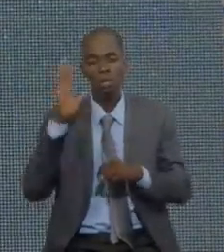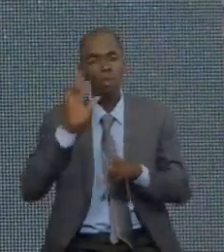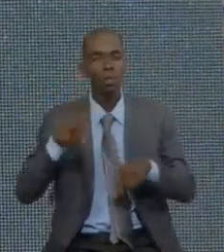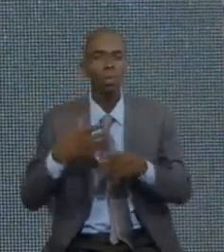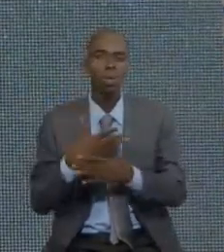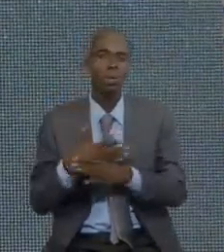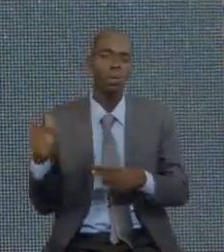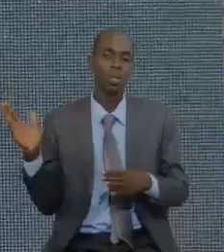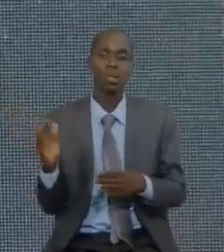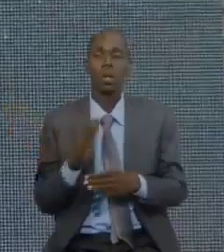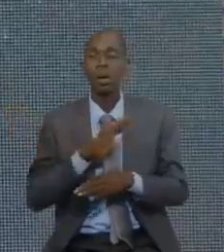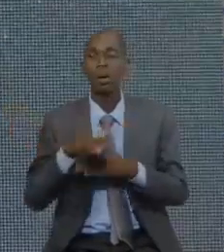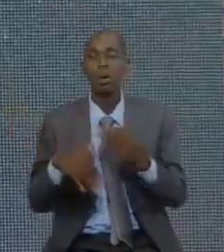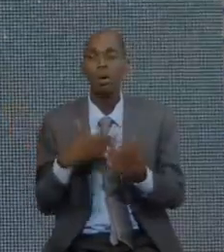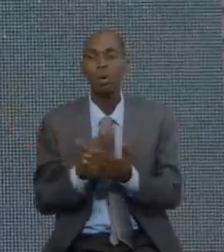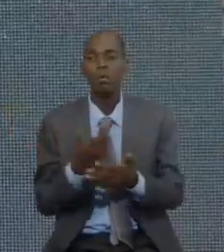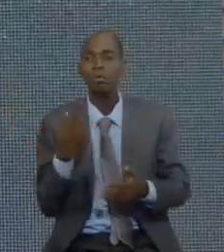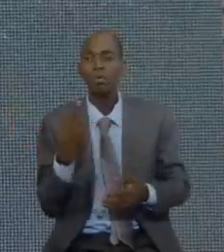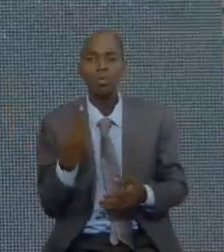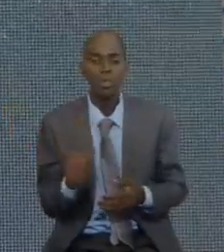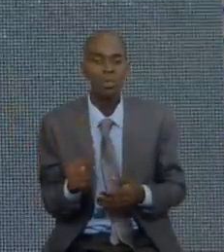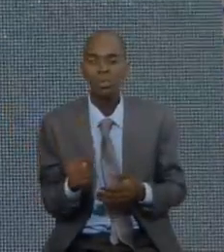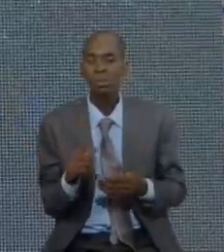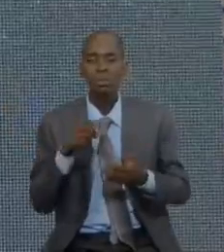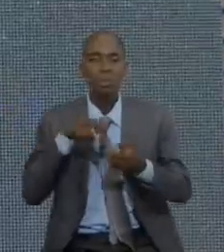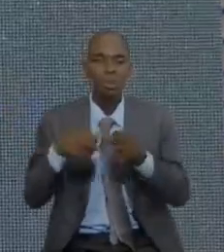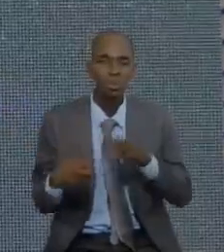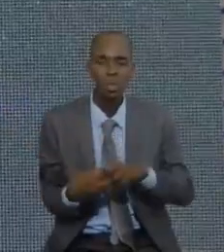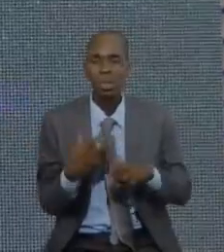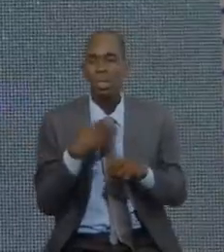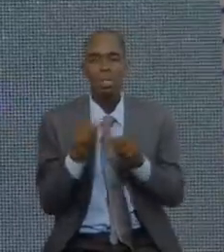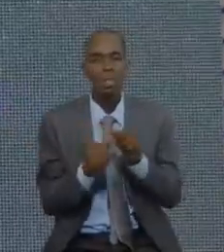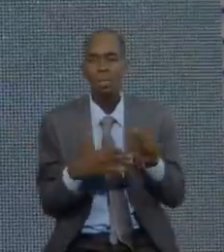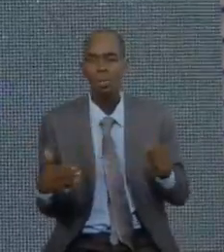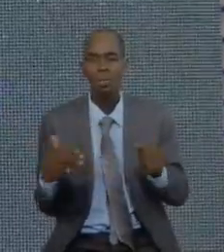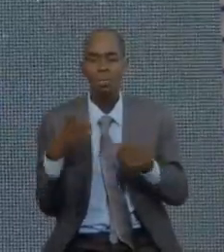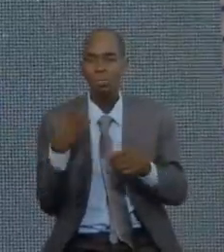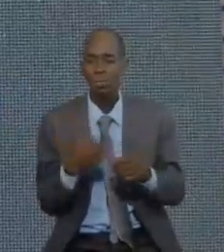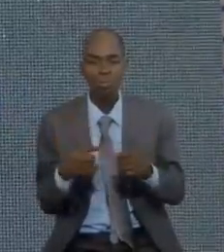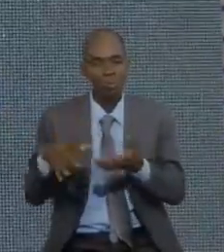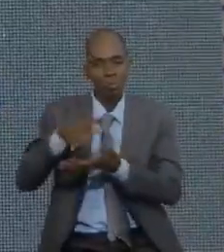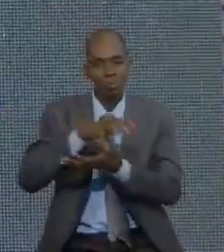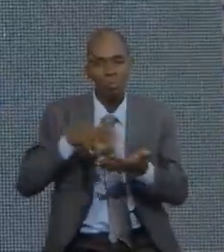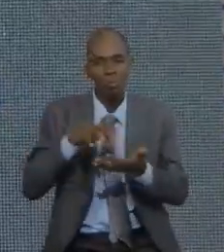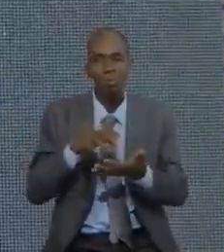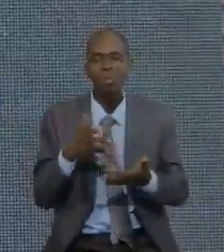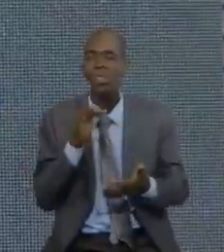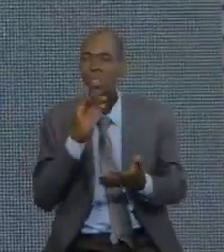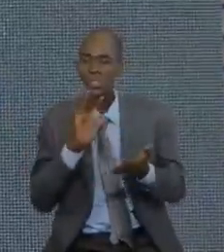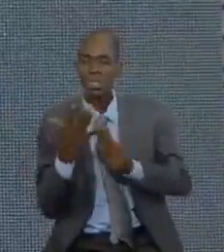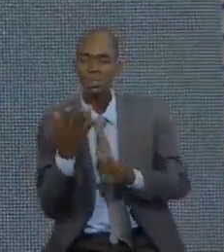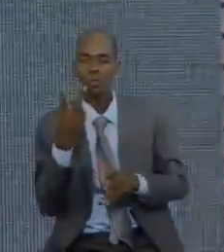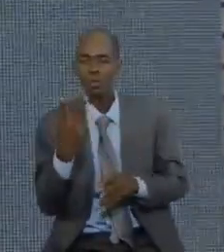And all the conflict and everything, the commotion, it's like there are two